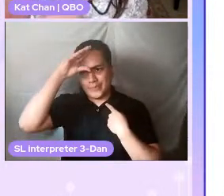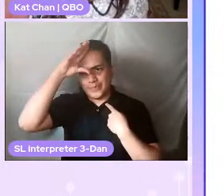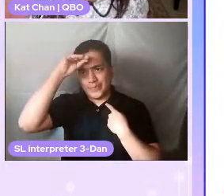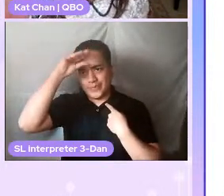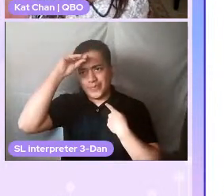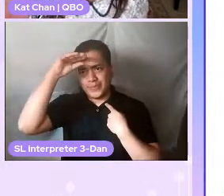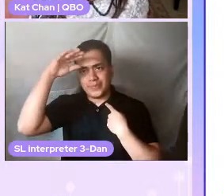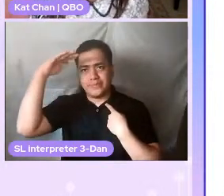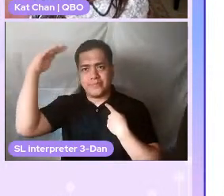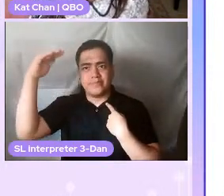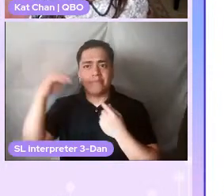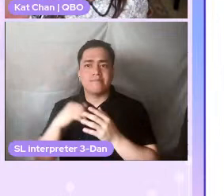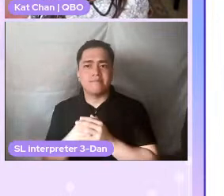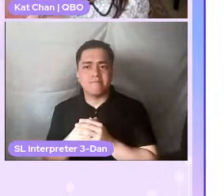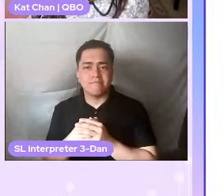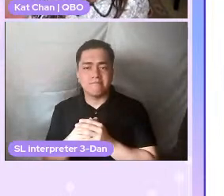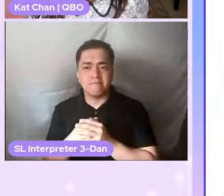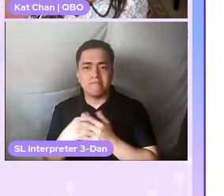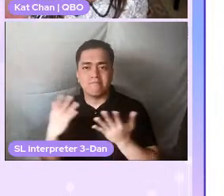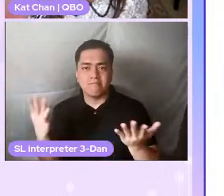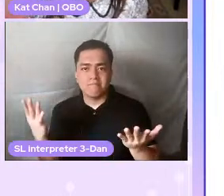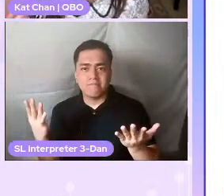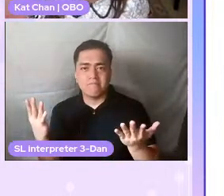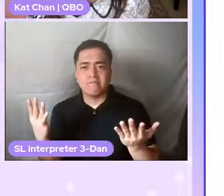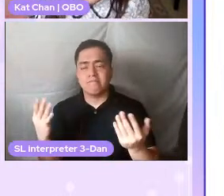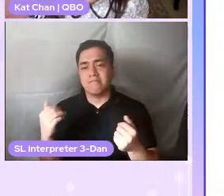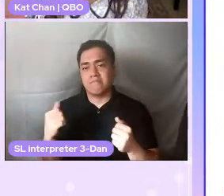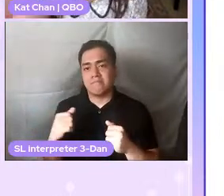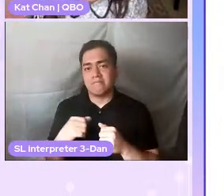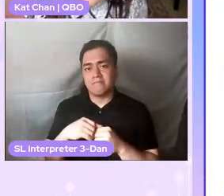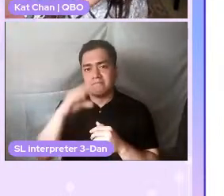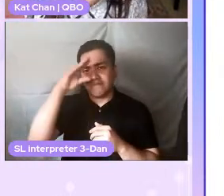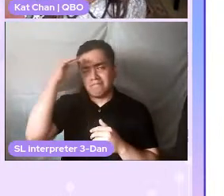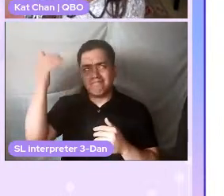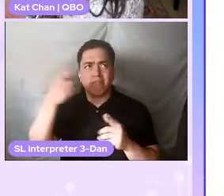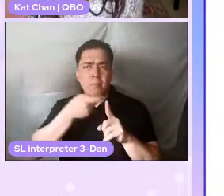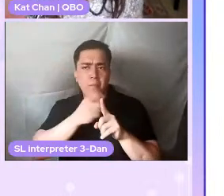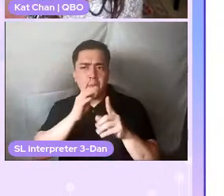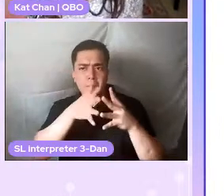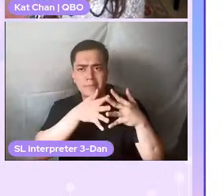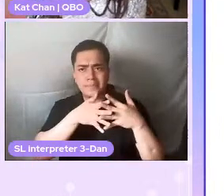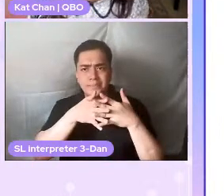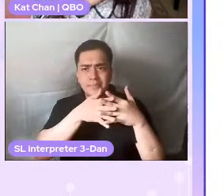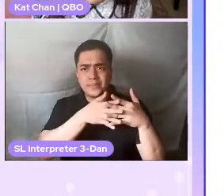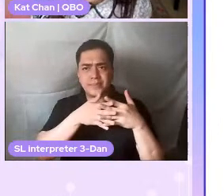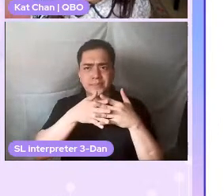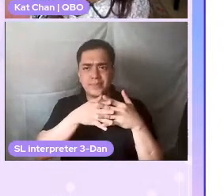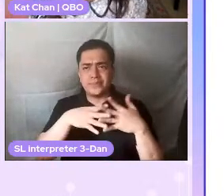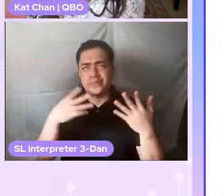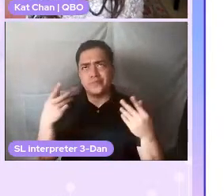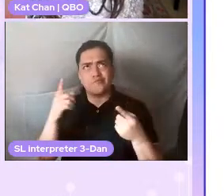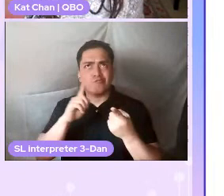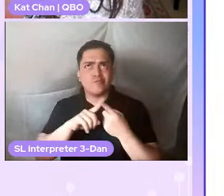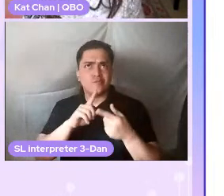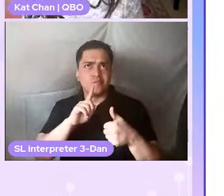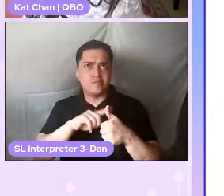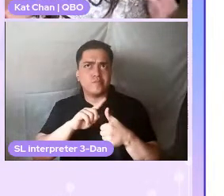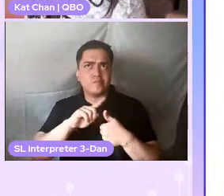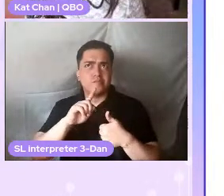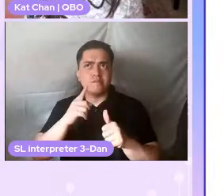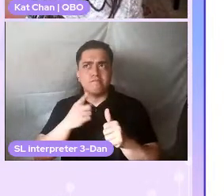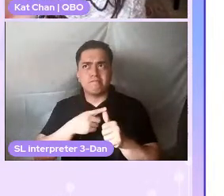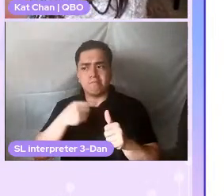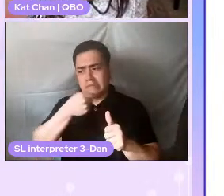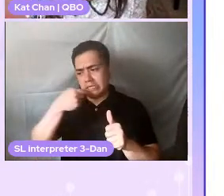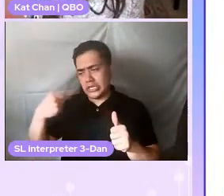diversity in terms of where they're from. Like most of these guys are from the US, and specifically Silicon Valley or kaya sa China, right? They're